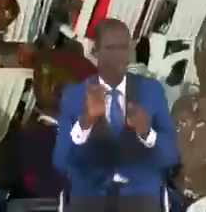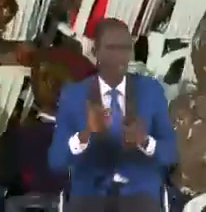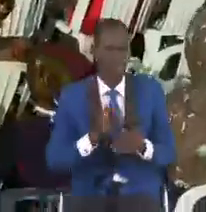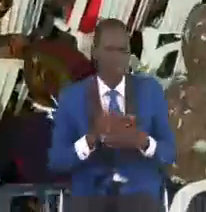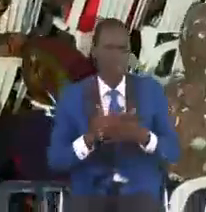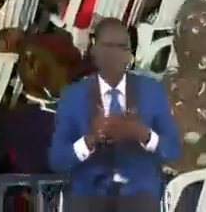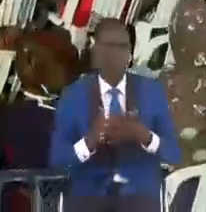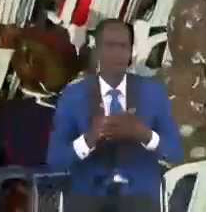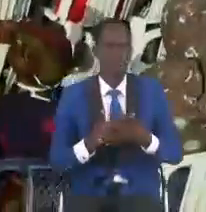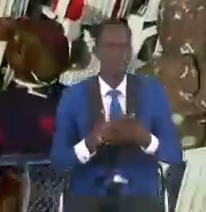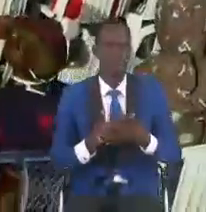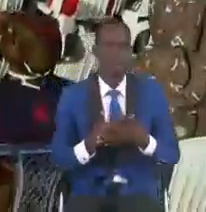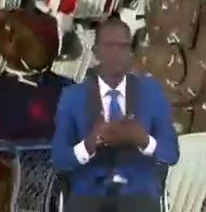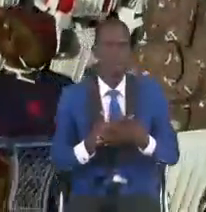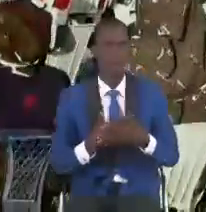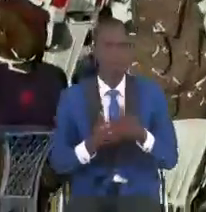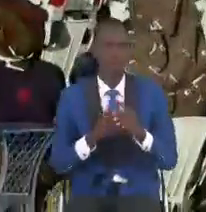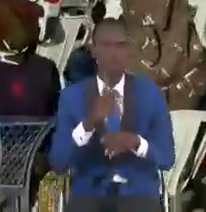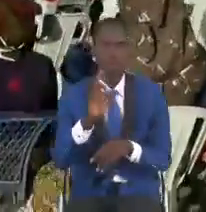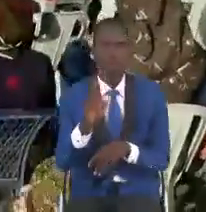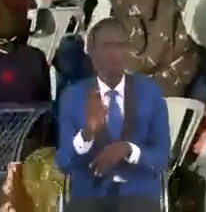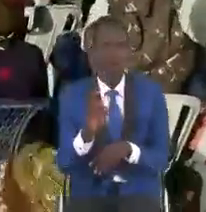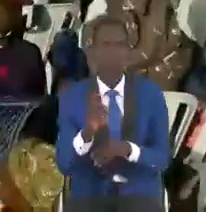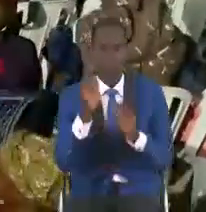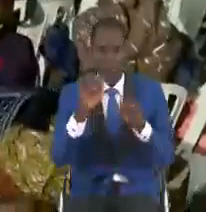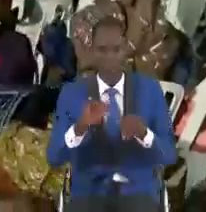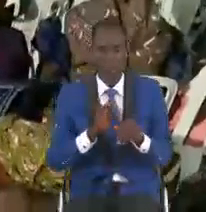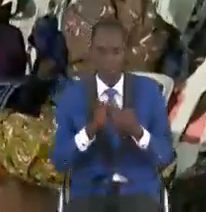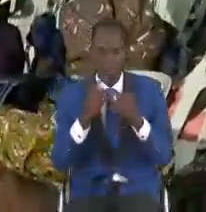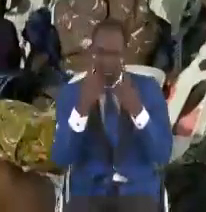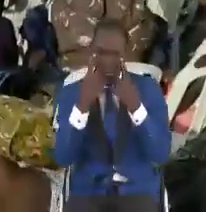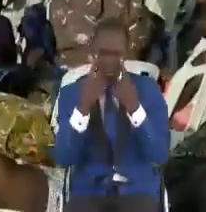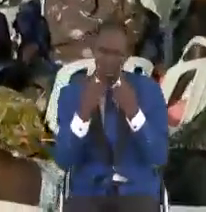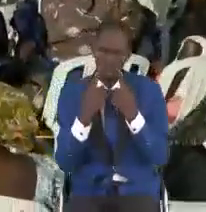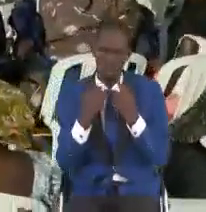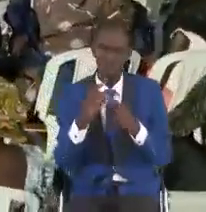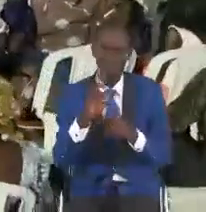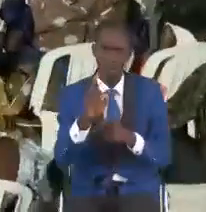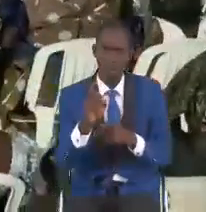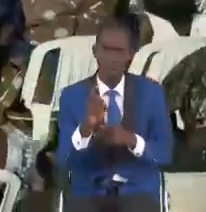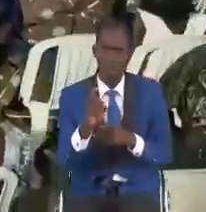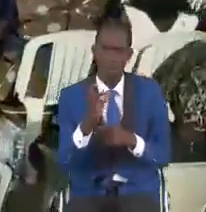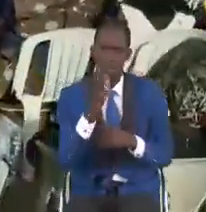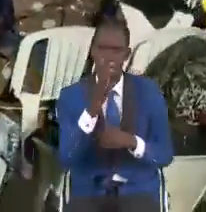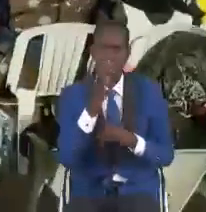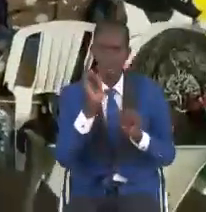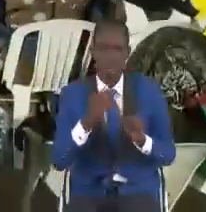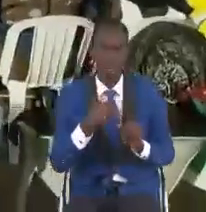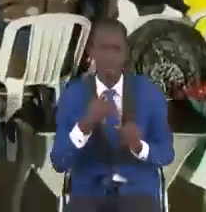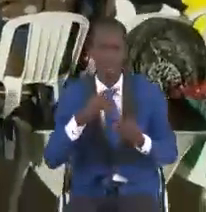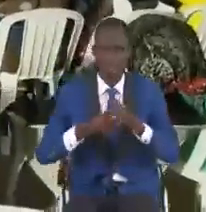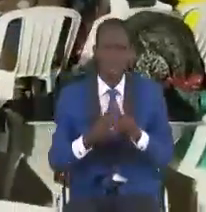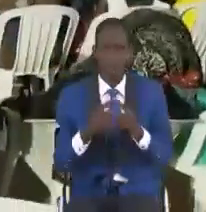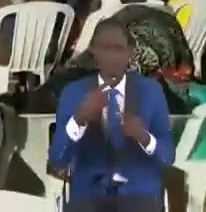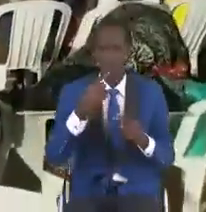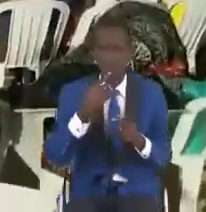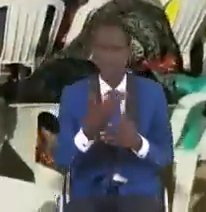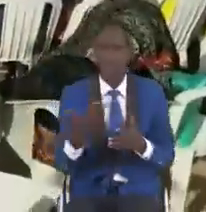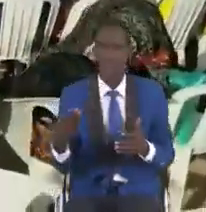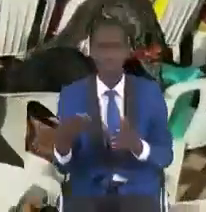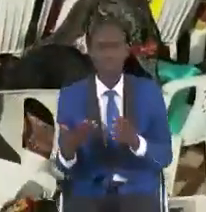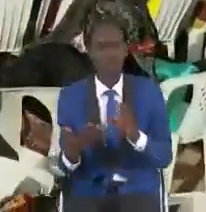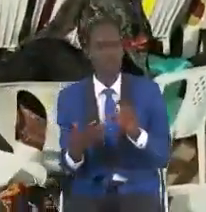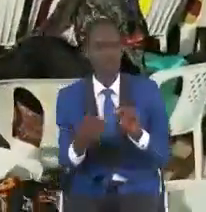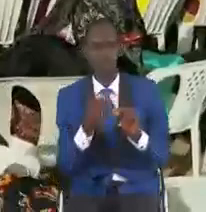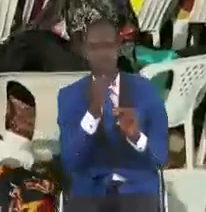breathe? Should I cry? Should I say anything? There are things in life